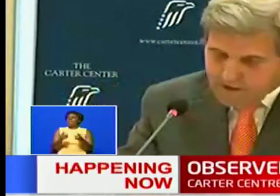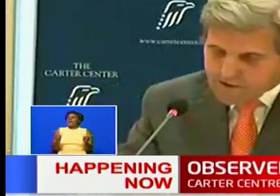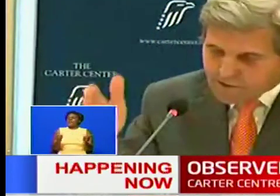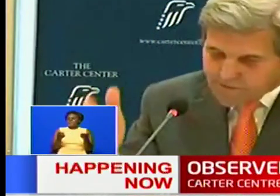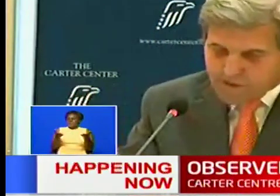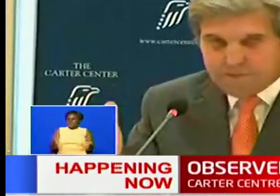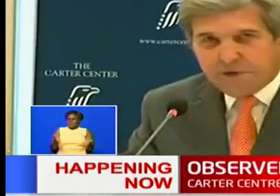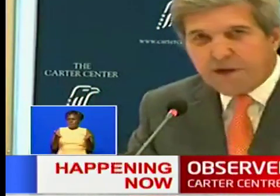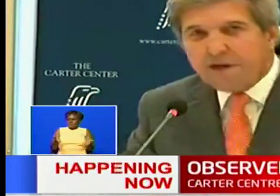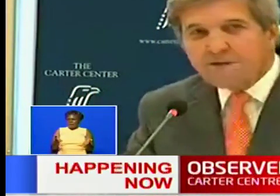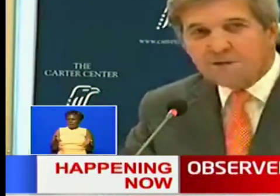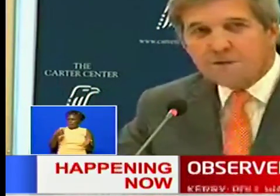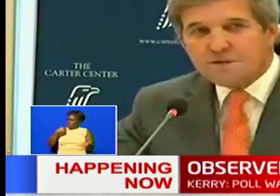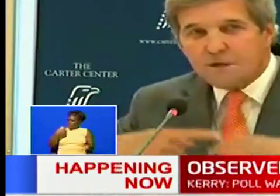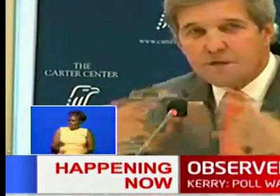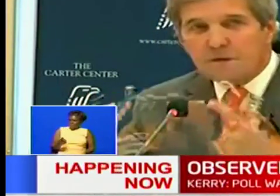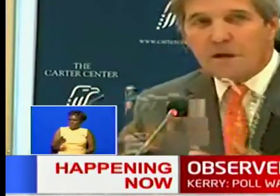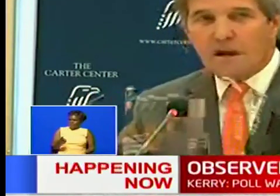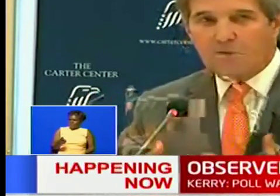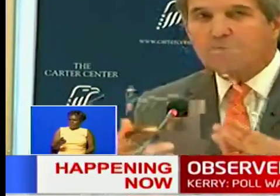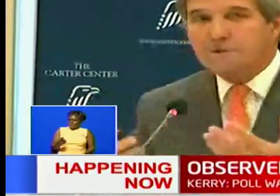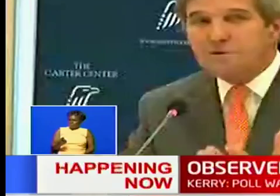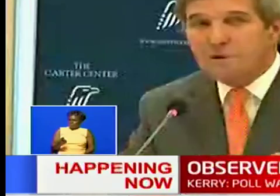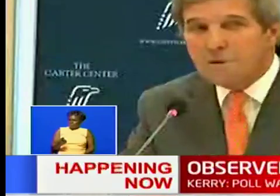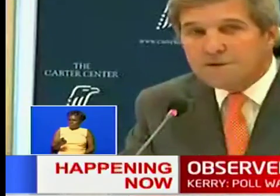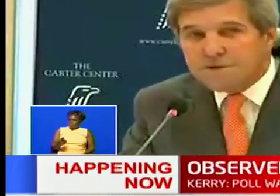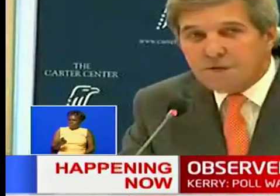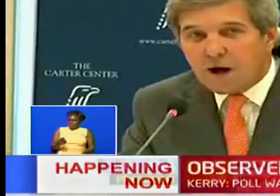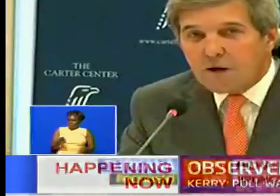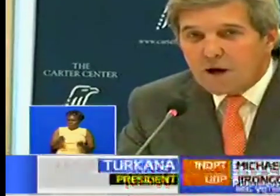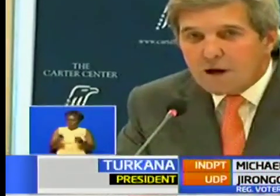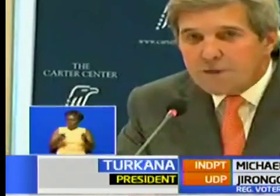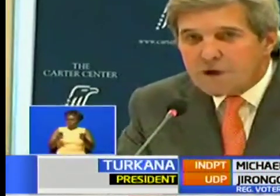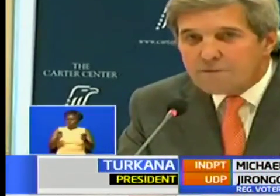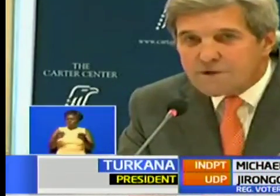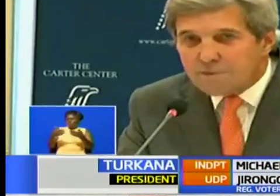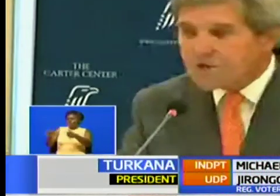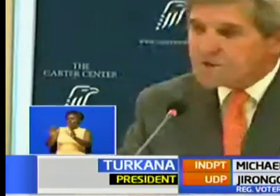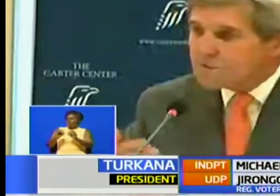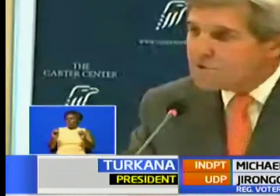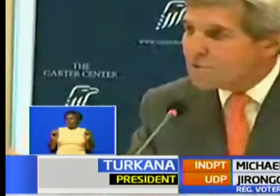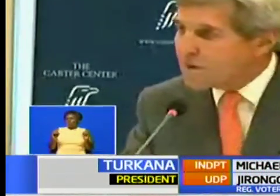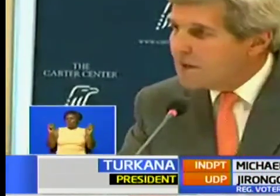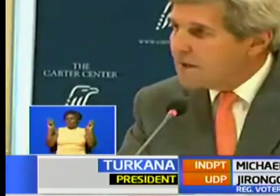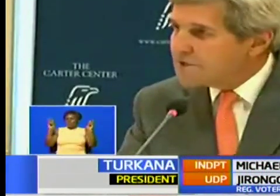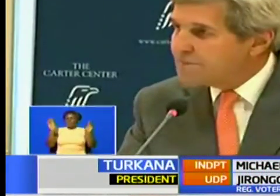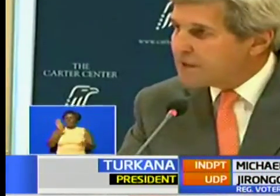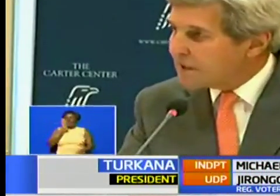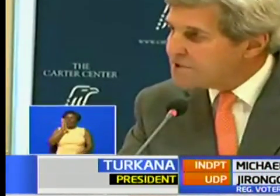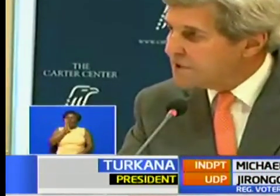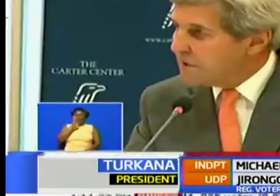we're here to affirm today, so that this doesn't get out of control and somehow become subject to rumor